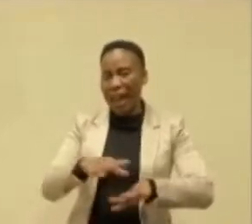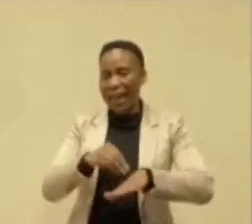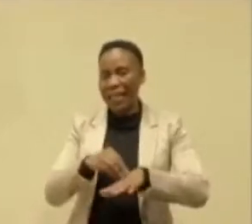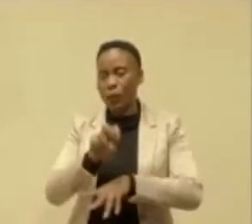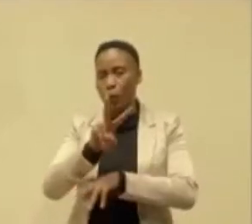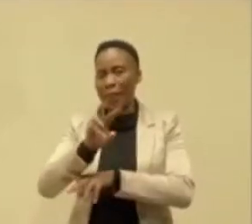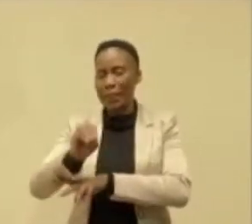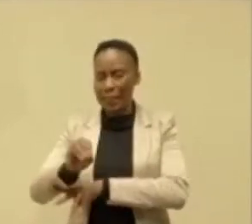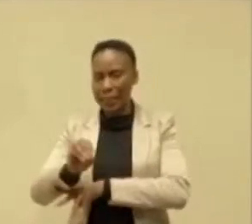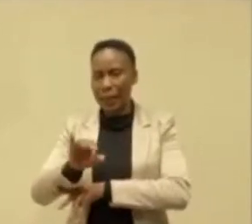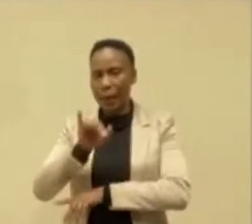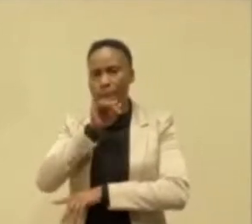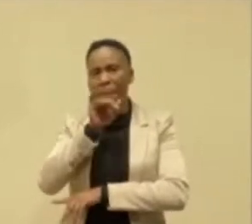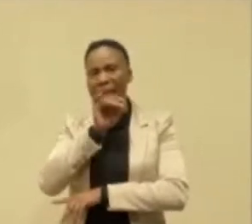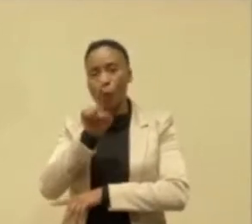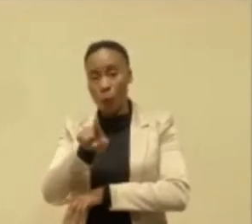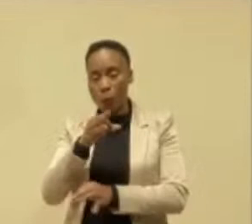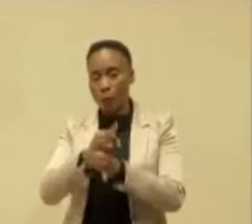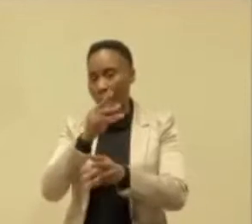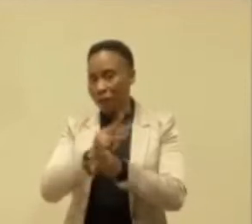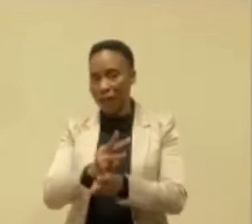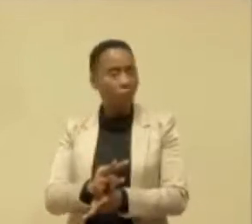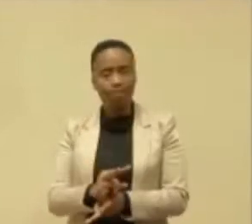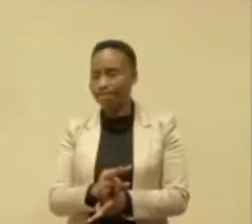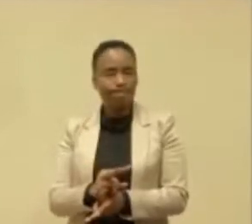it doesn't necessarily mean um